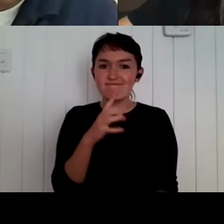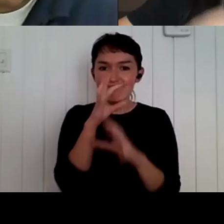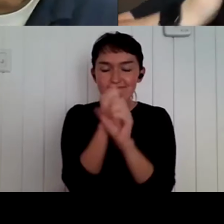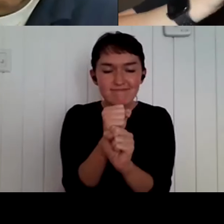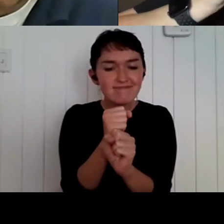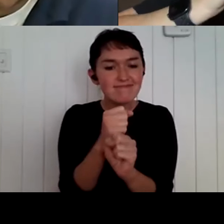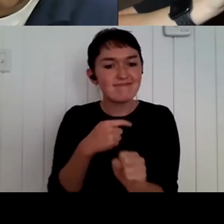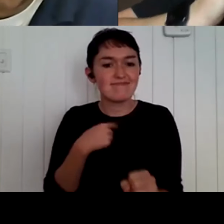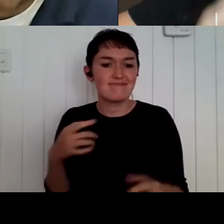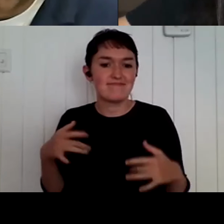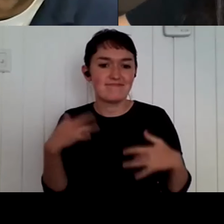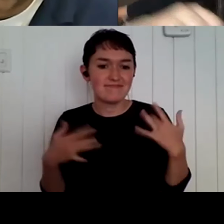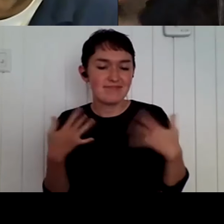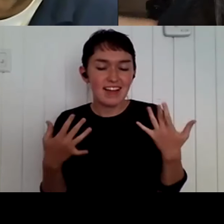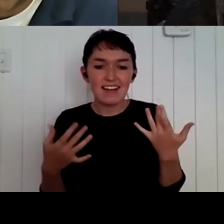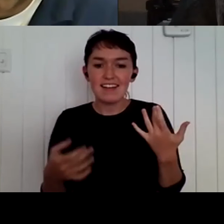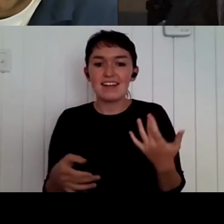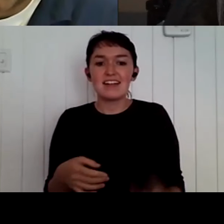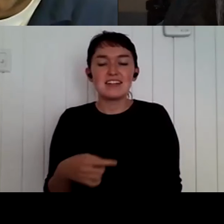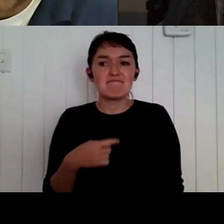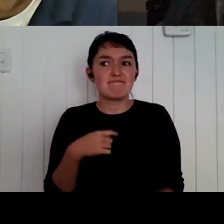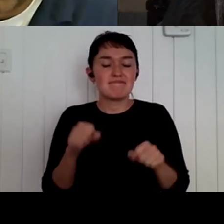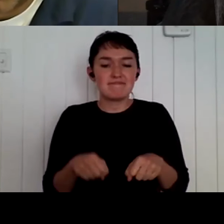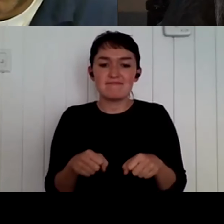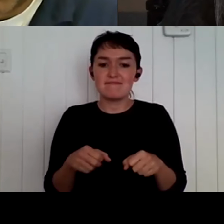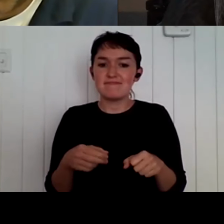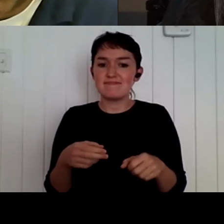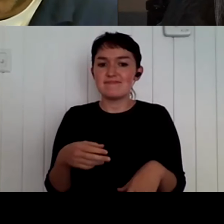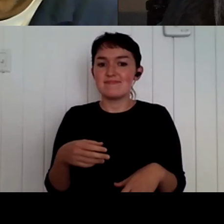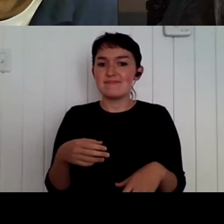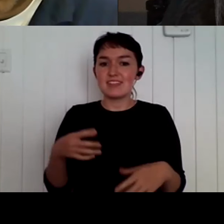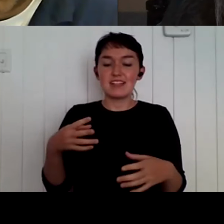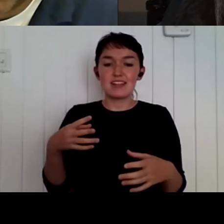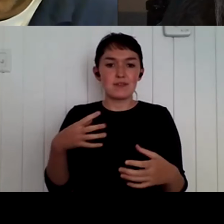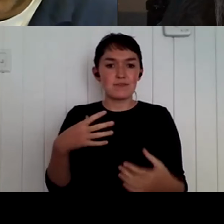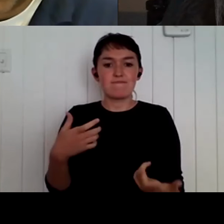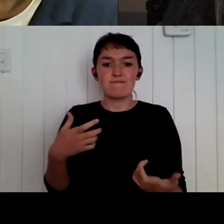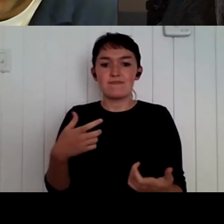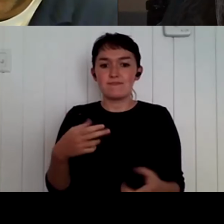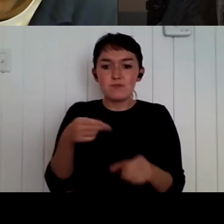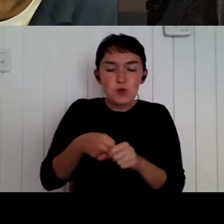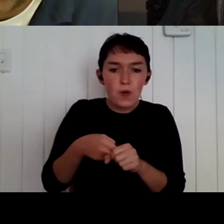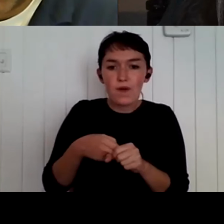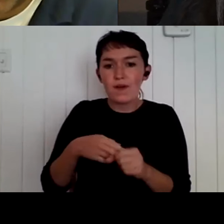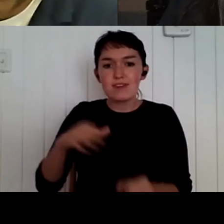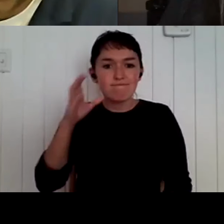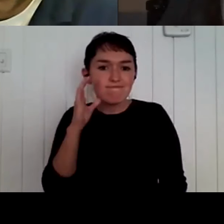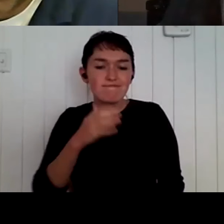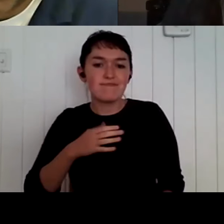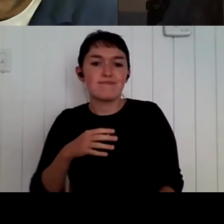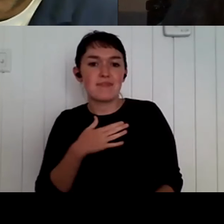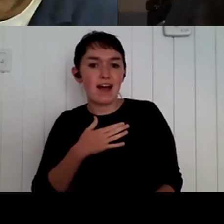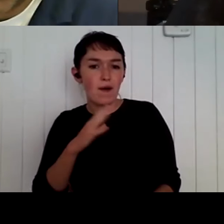that I'm able to follow like my own interest and bring it to everyone else in the same way.